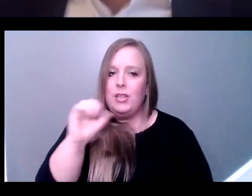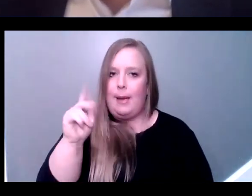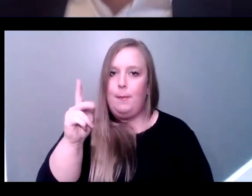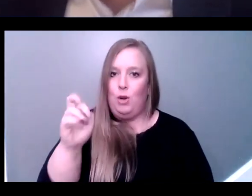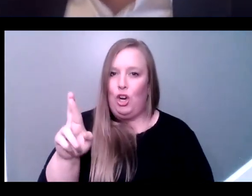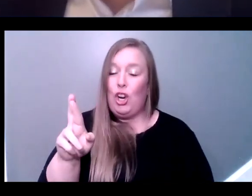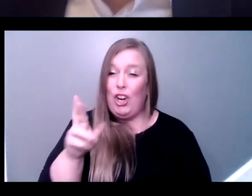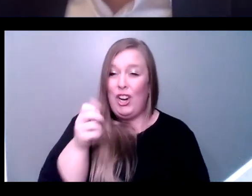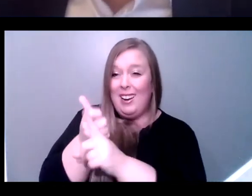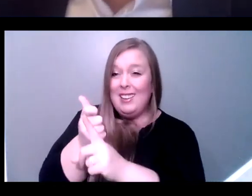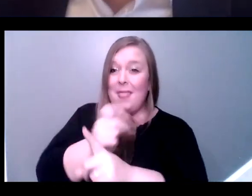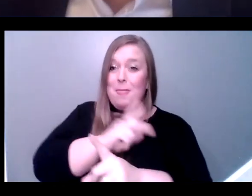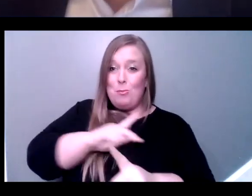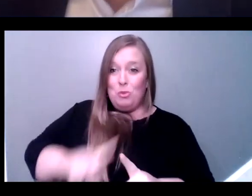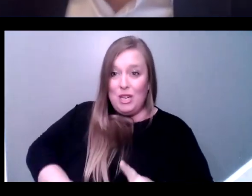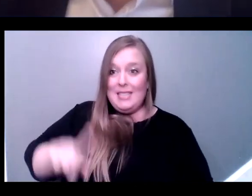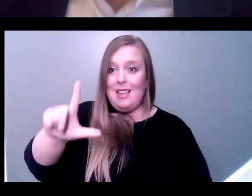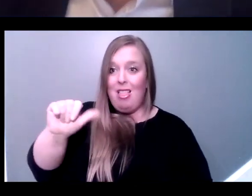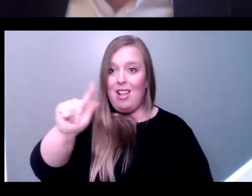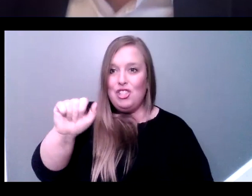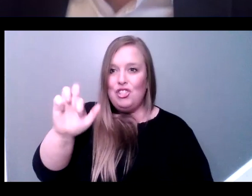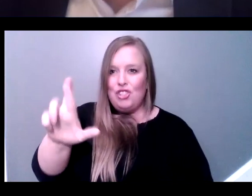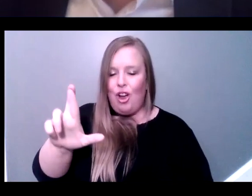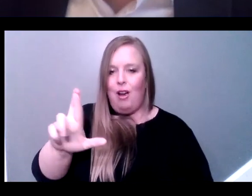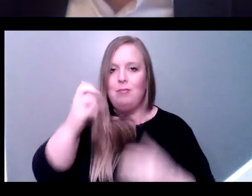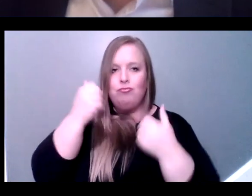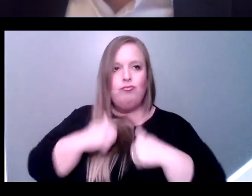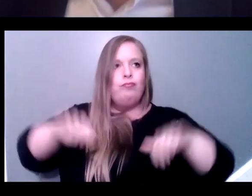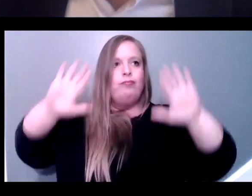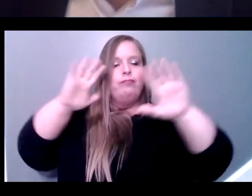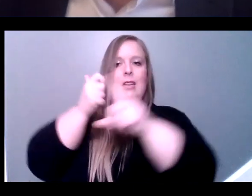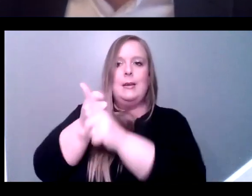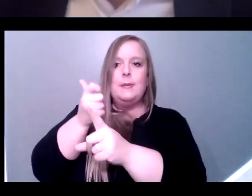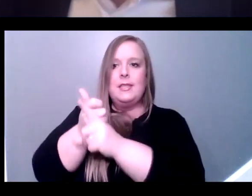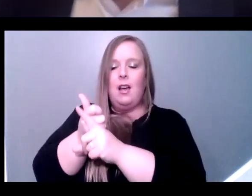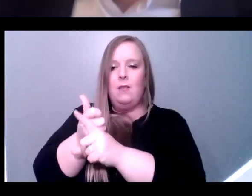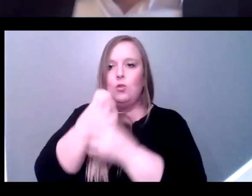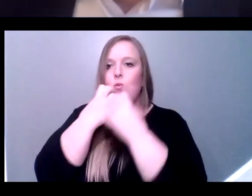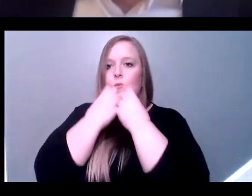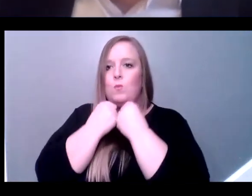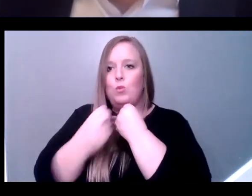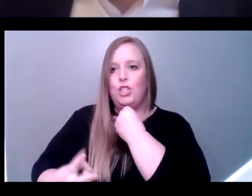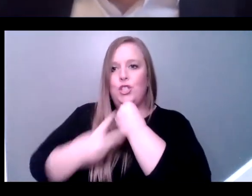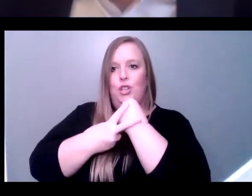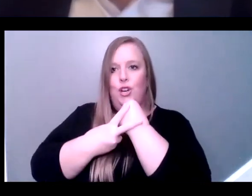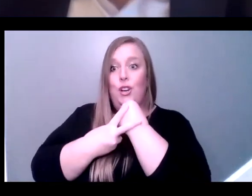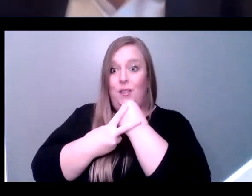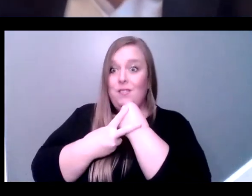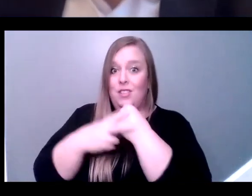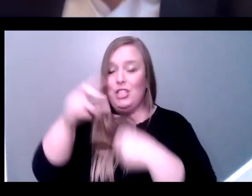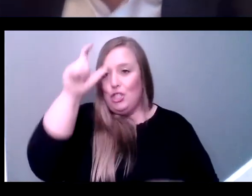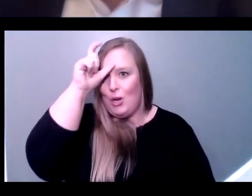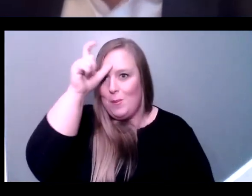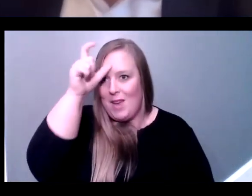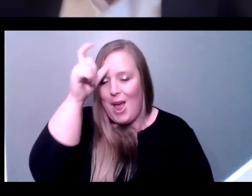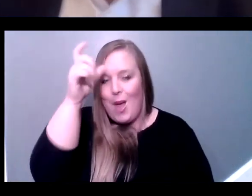The Serbian kingdom was defeated as a part of the expansion of the Ottoman Empire. And